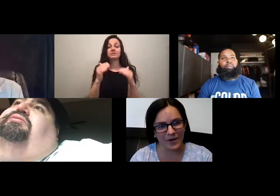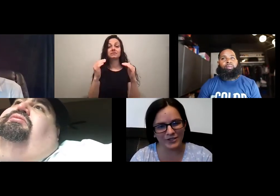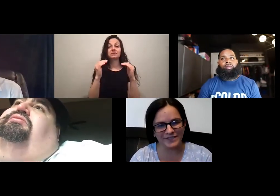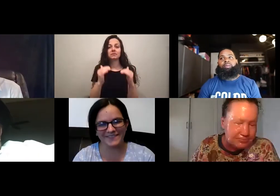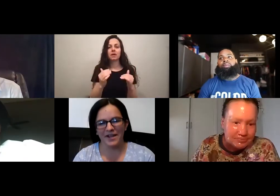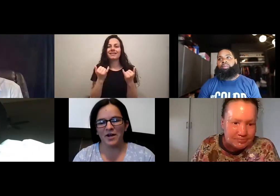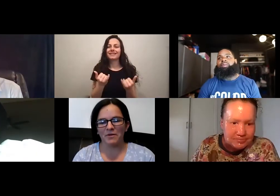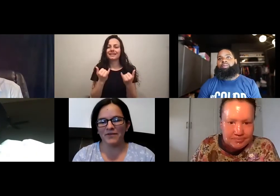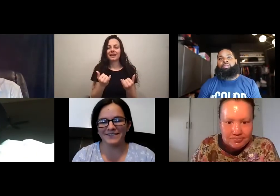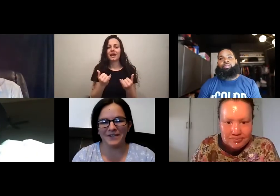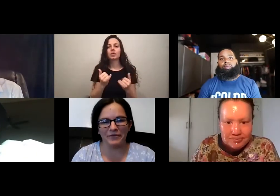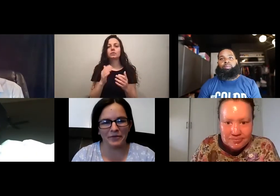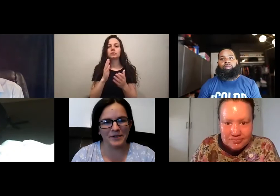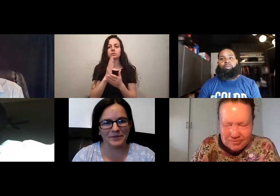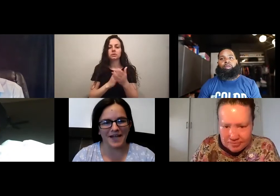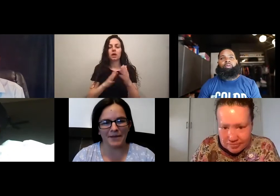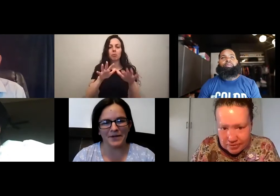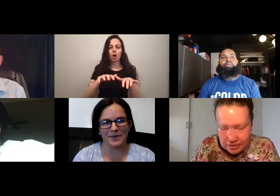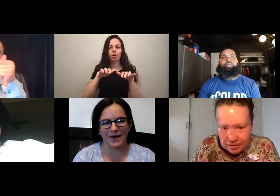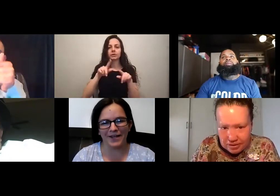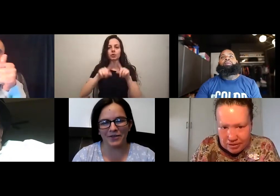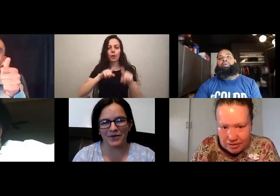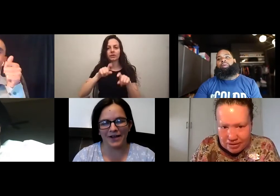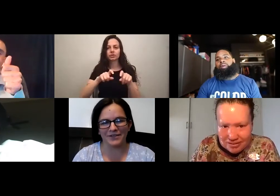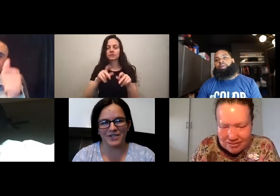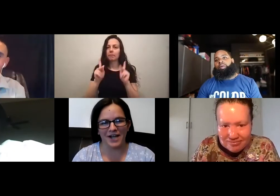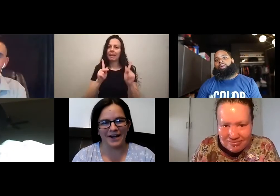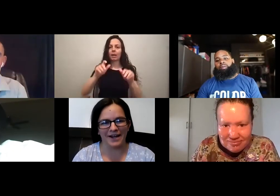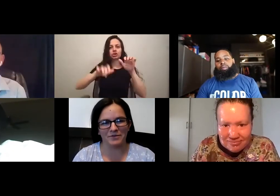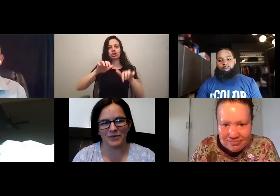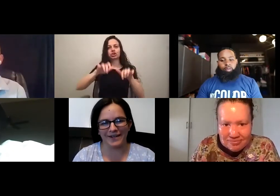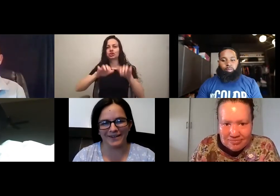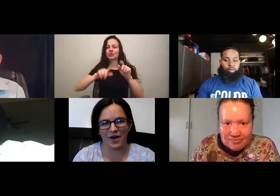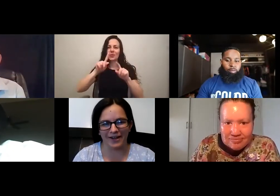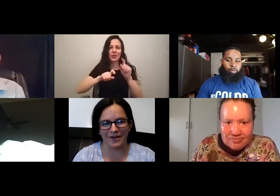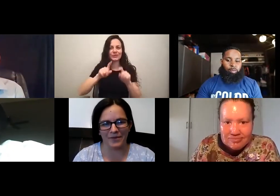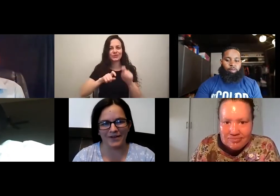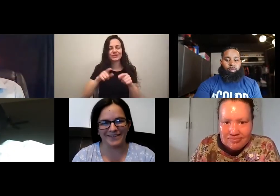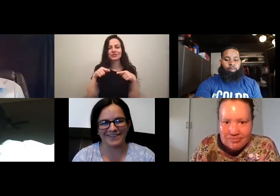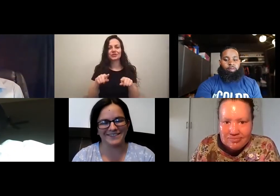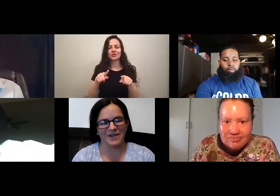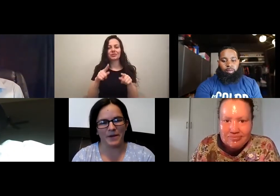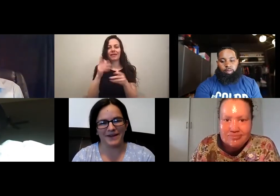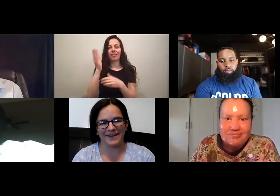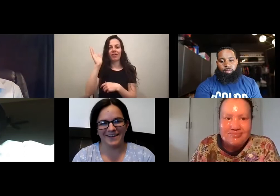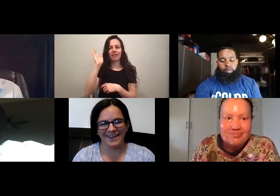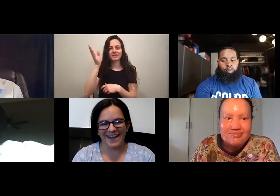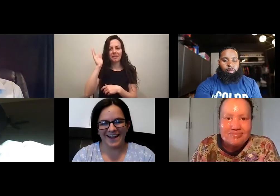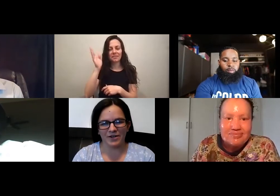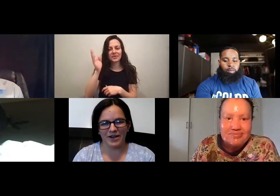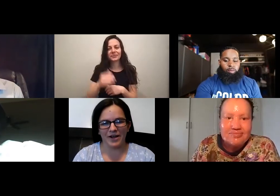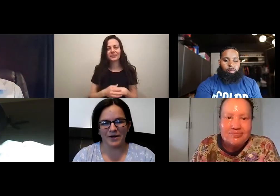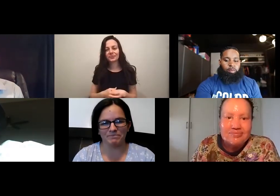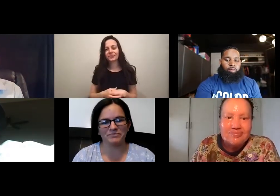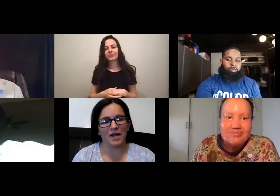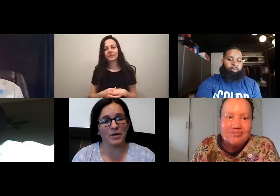attendee questions. We've had several people typing away throughout the chat as we've been talking about this topic.